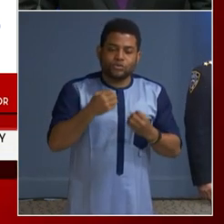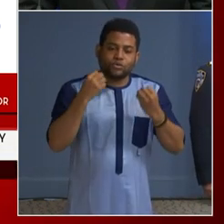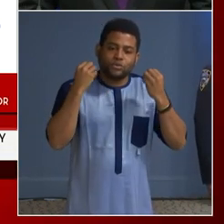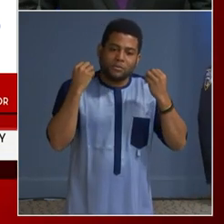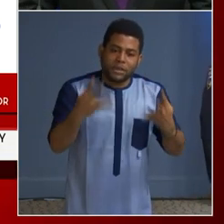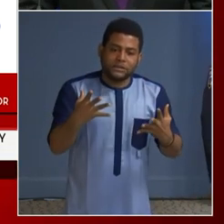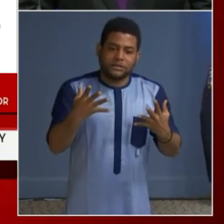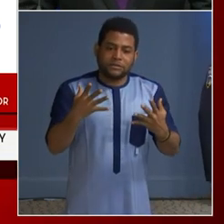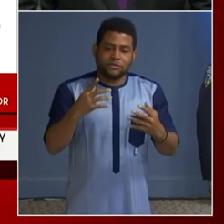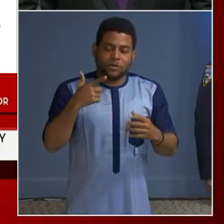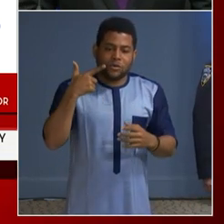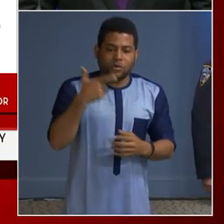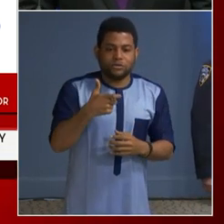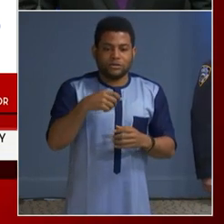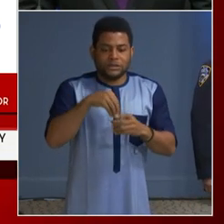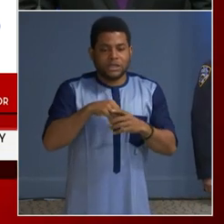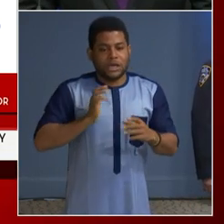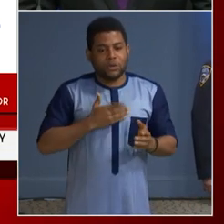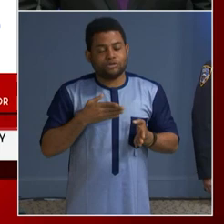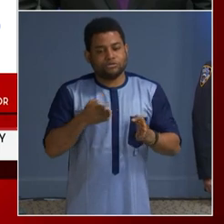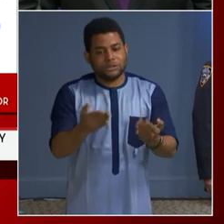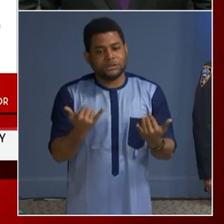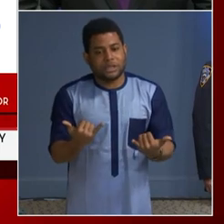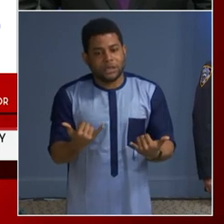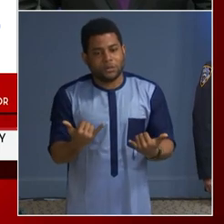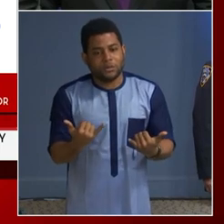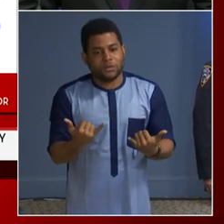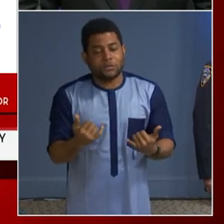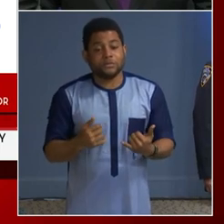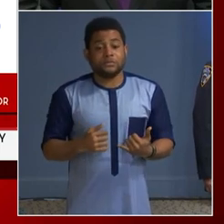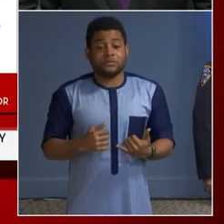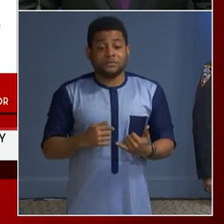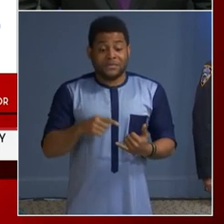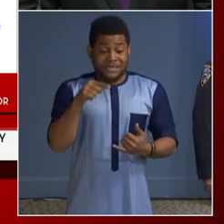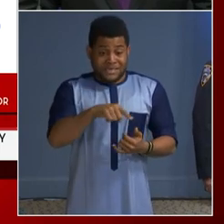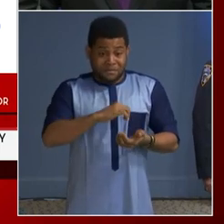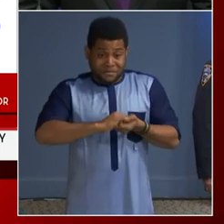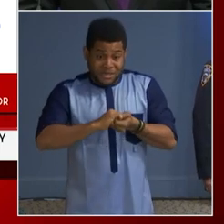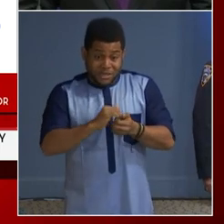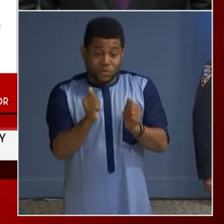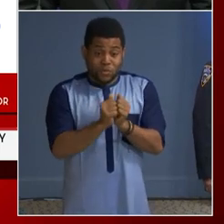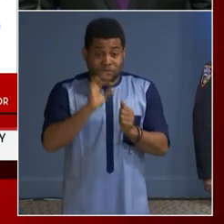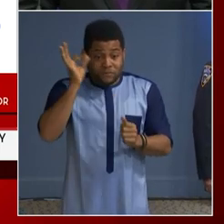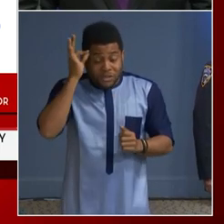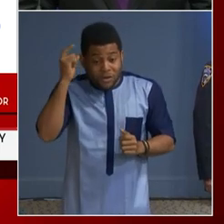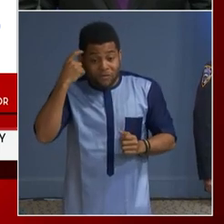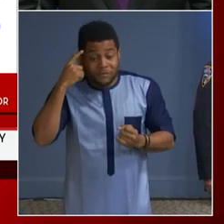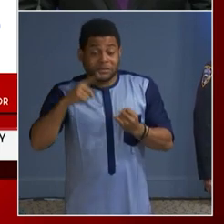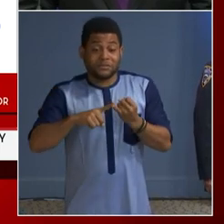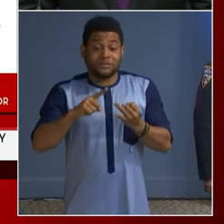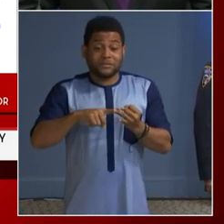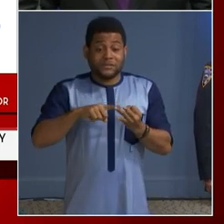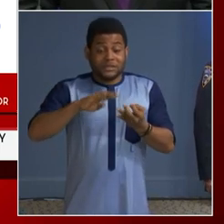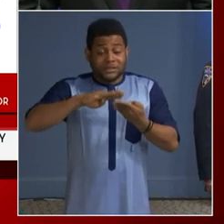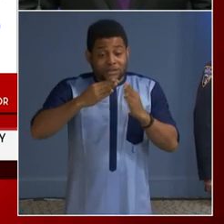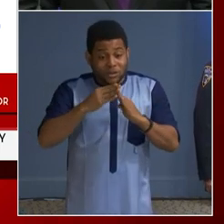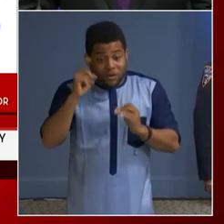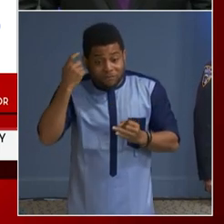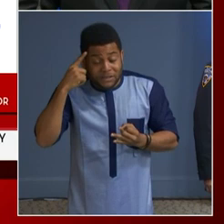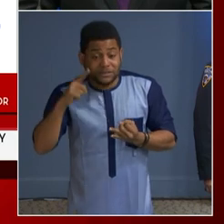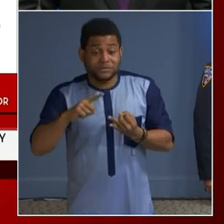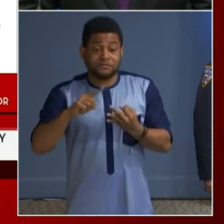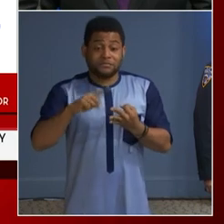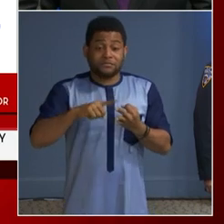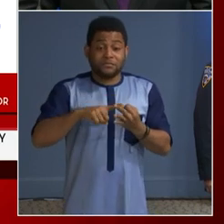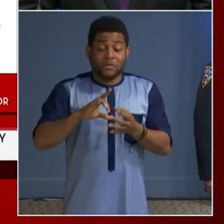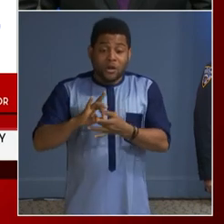our streets. And the partnership with the federal government and city governments, cooperations and